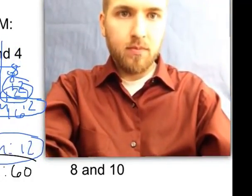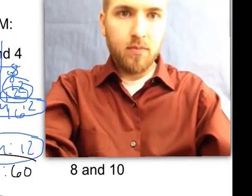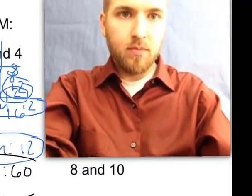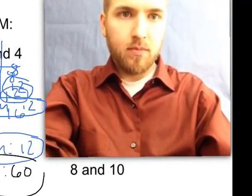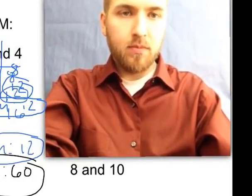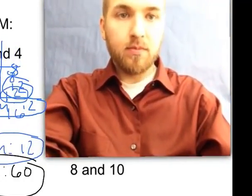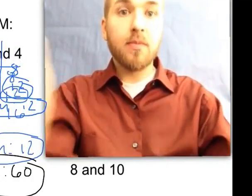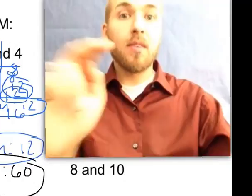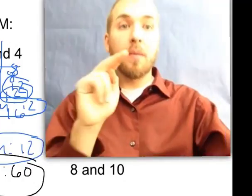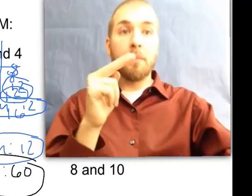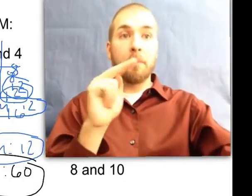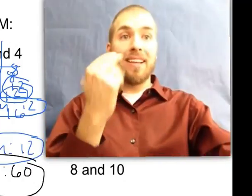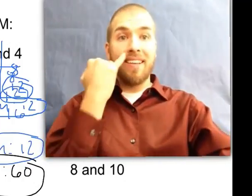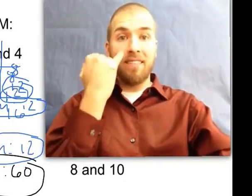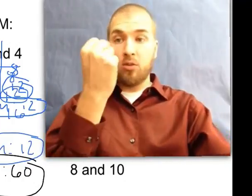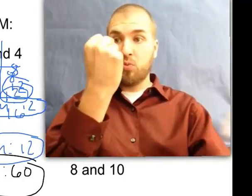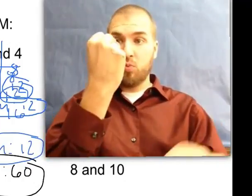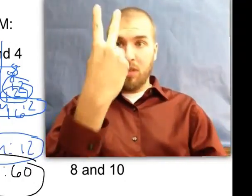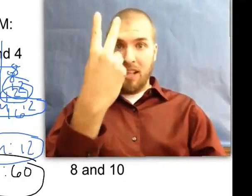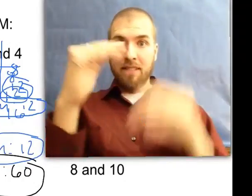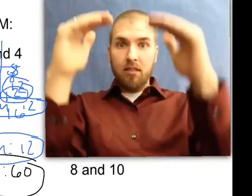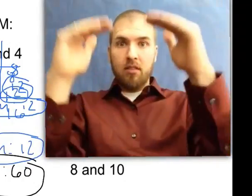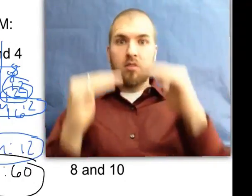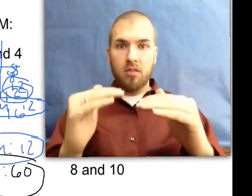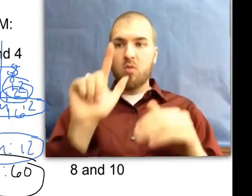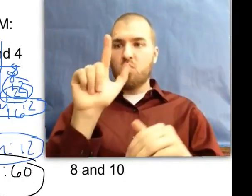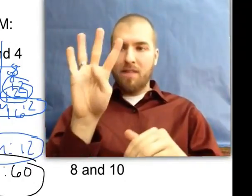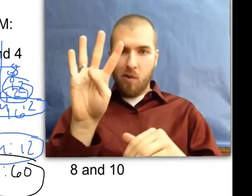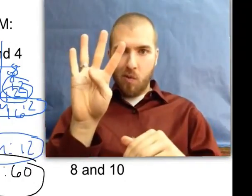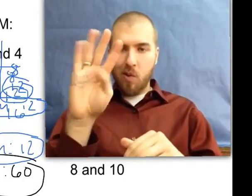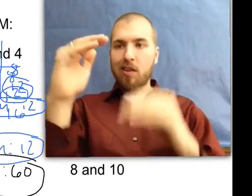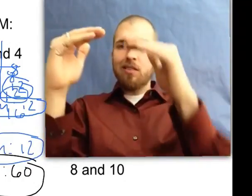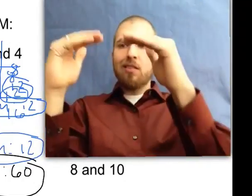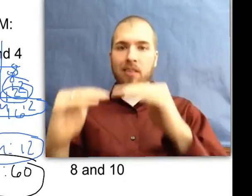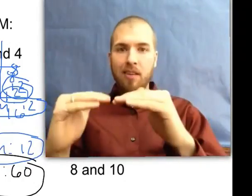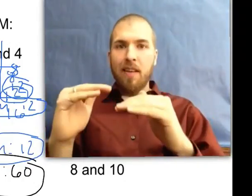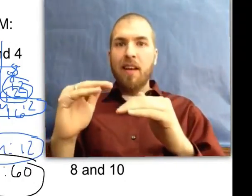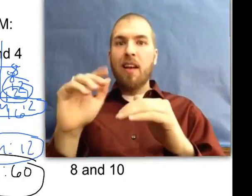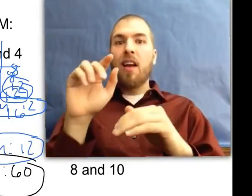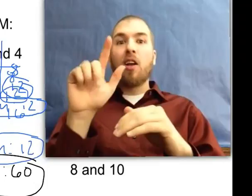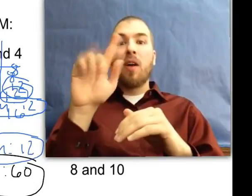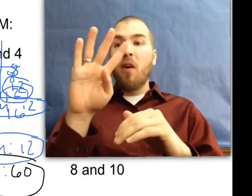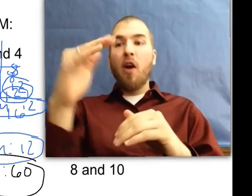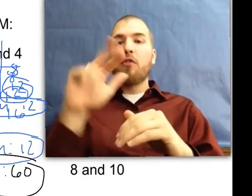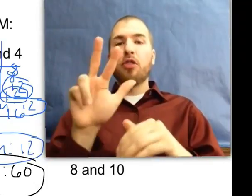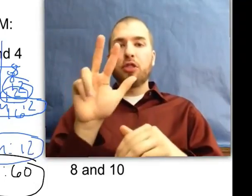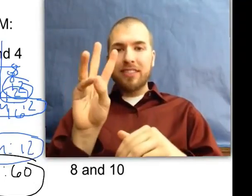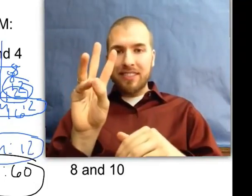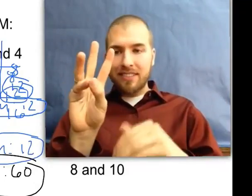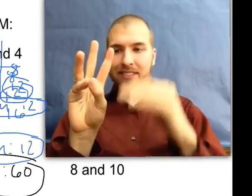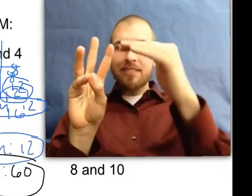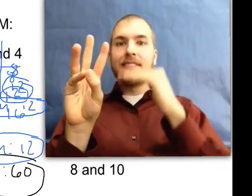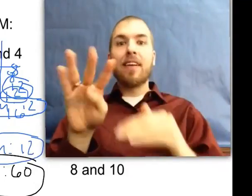My computer just messed up, but it's okay. So the LCM of 12 and 20 is 60.